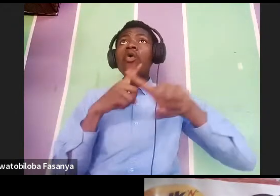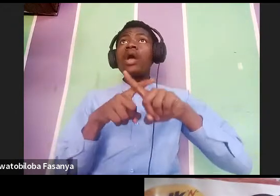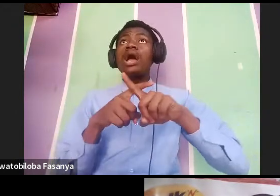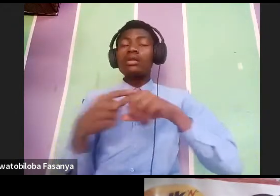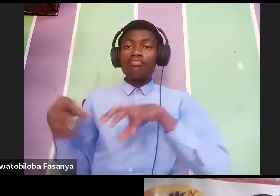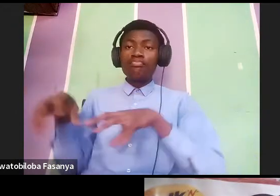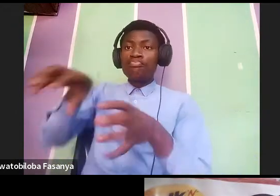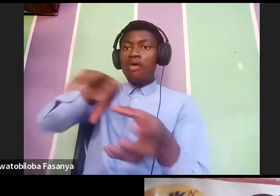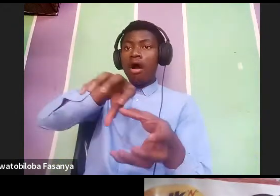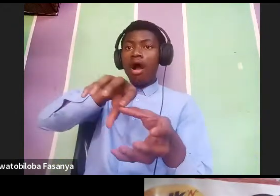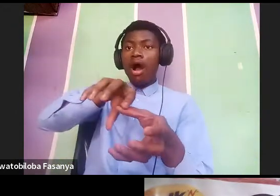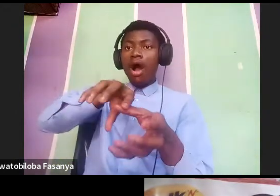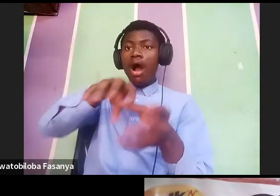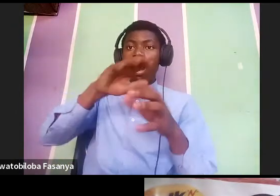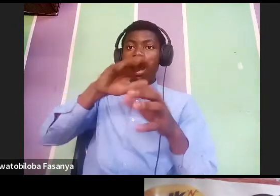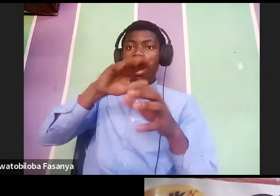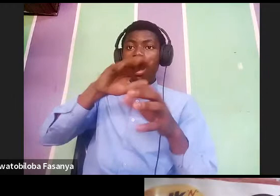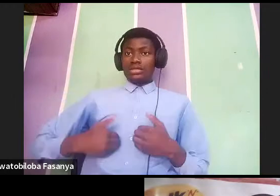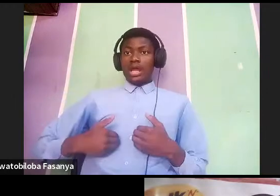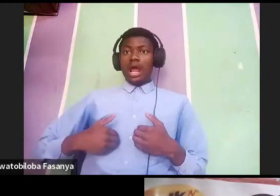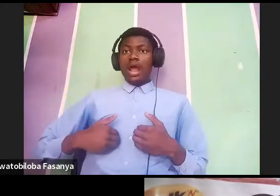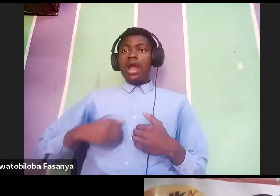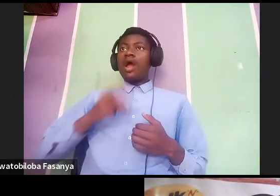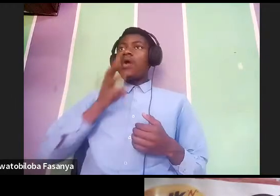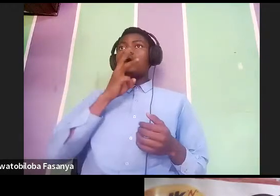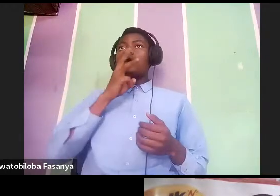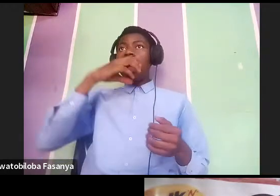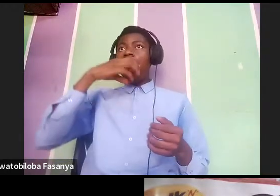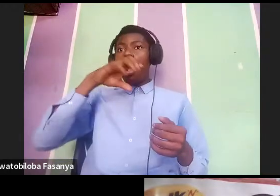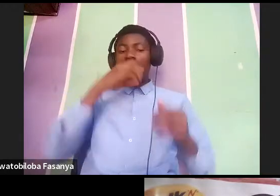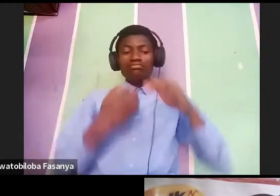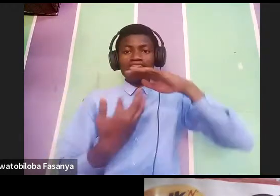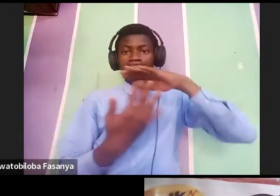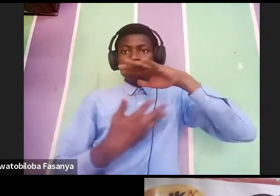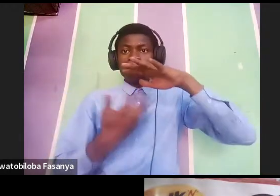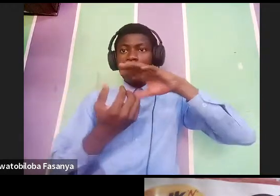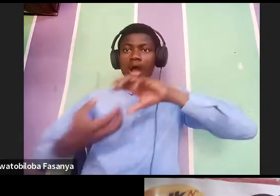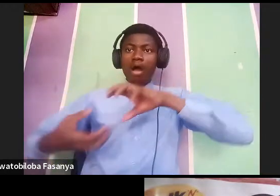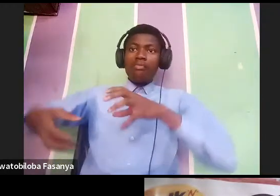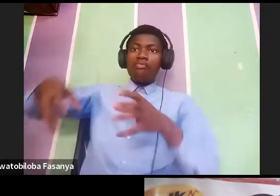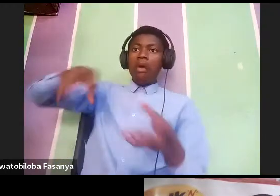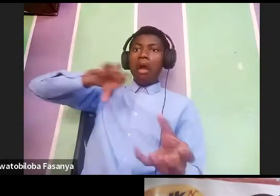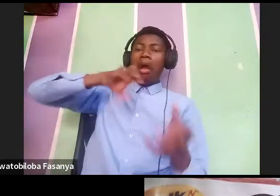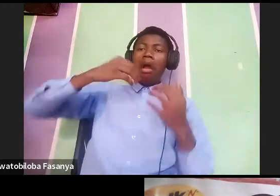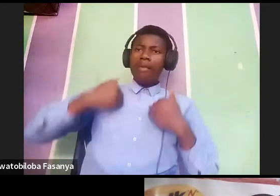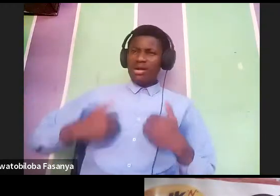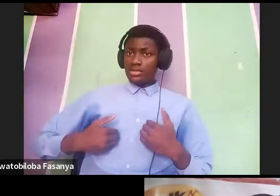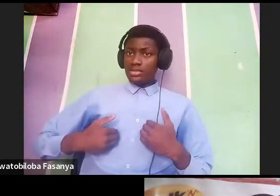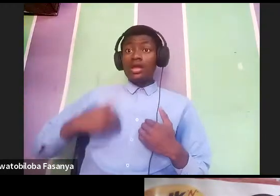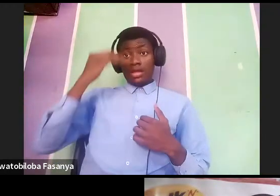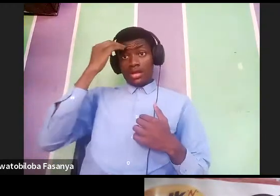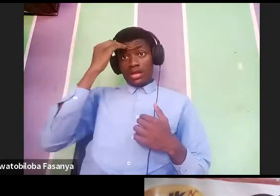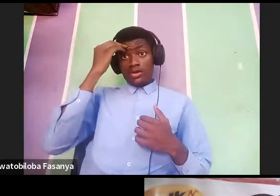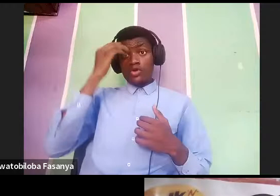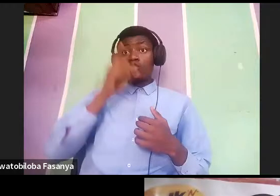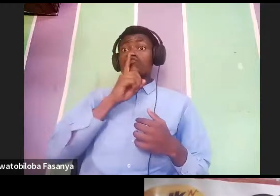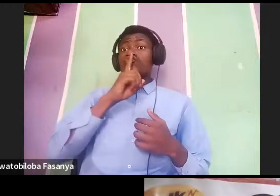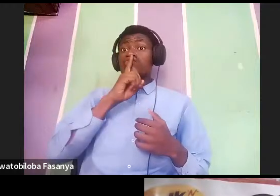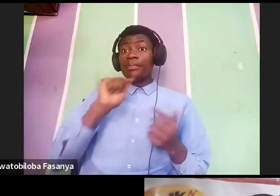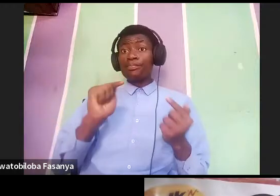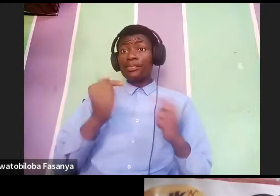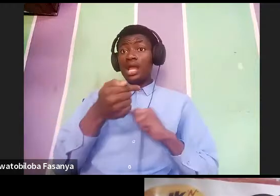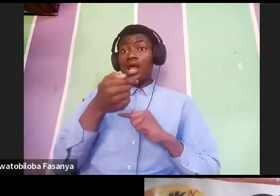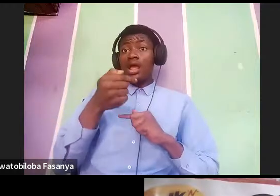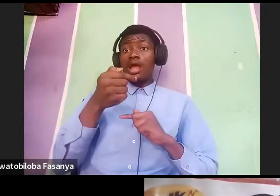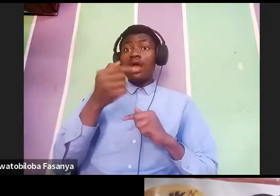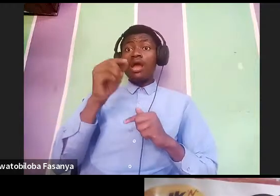the boiling water should pour on any part of the body, whichever, of course, what we expect is that there might be a burn. But the fact is that most times, for those that have probably been